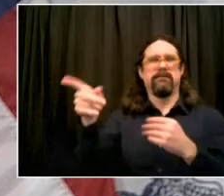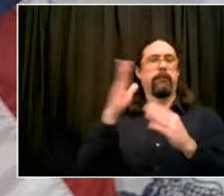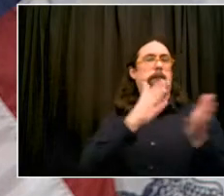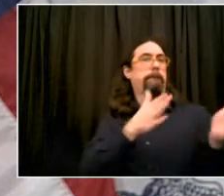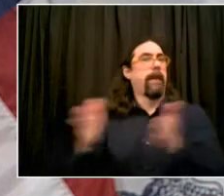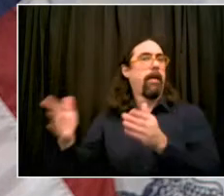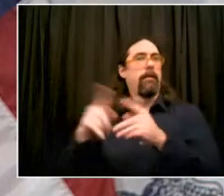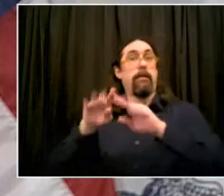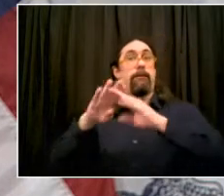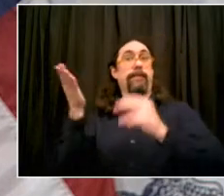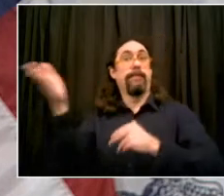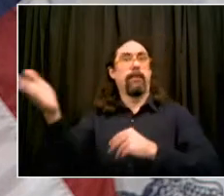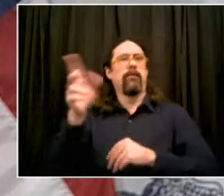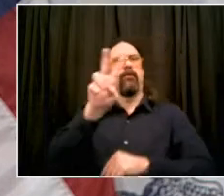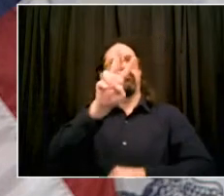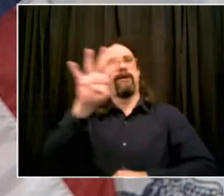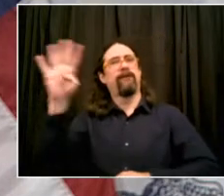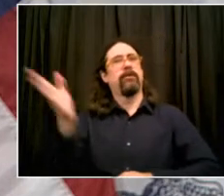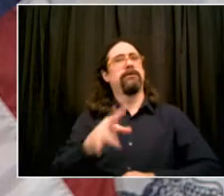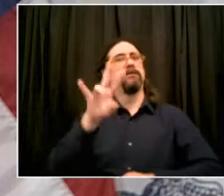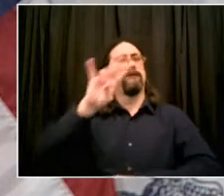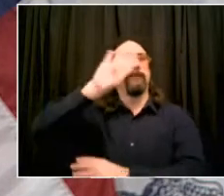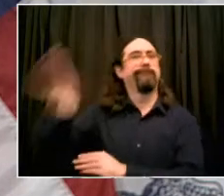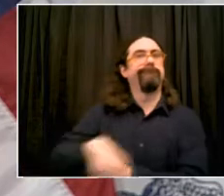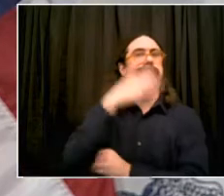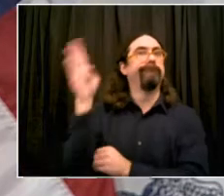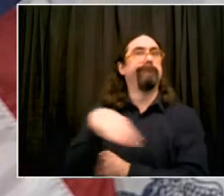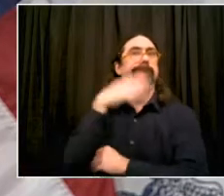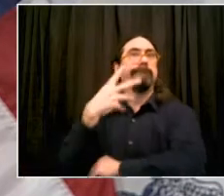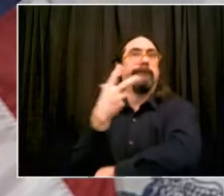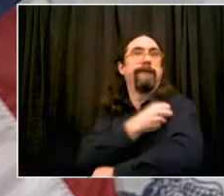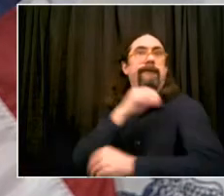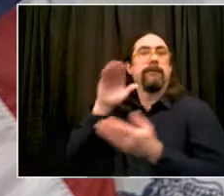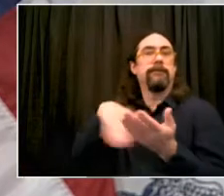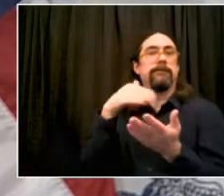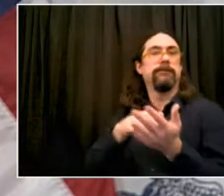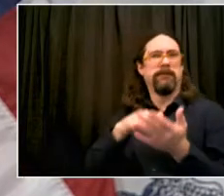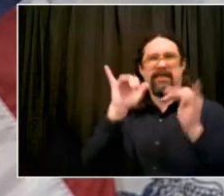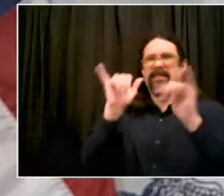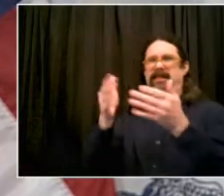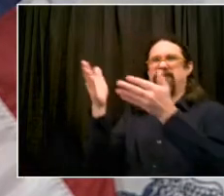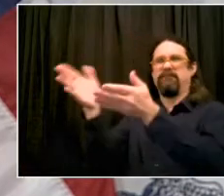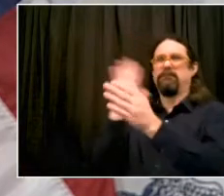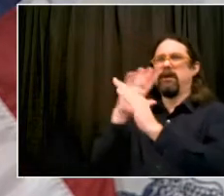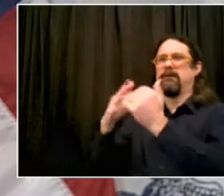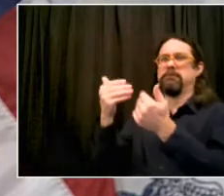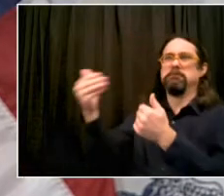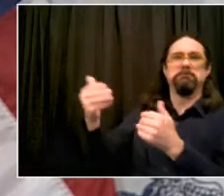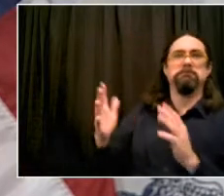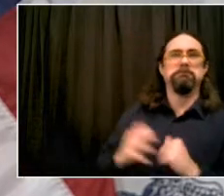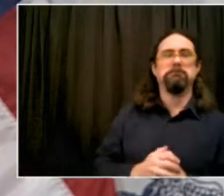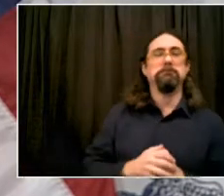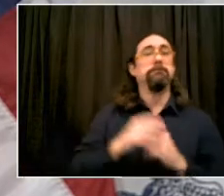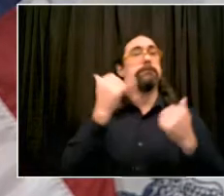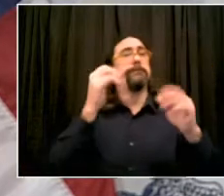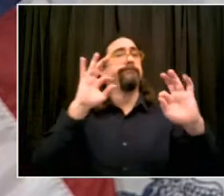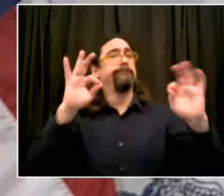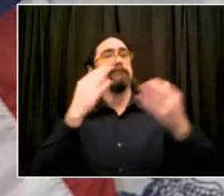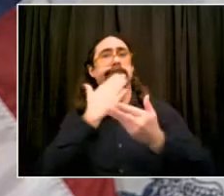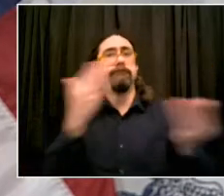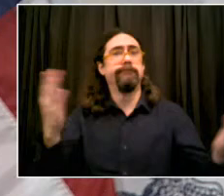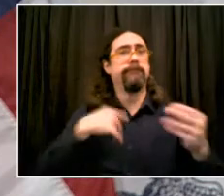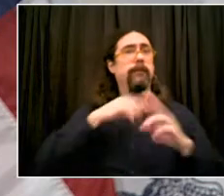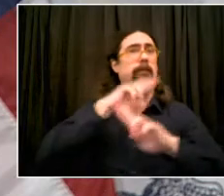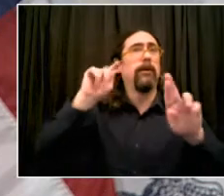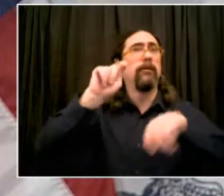today, you're hearing the building blocks of how we recover. We talked about creating more